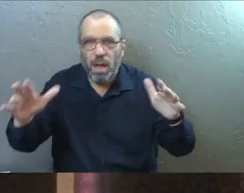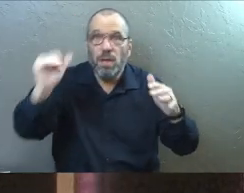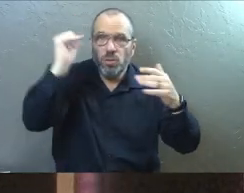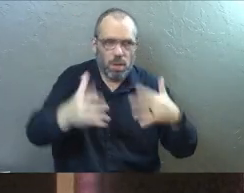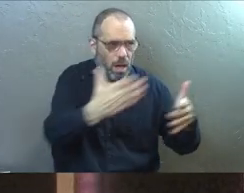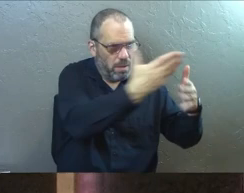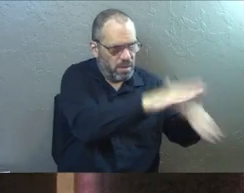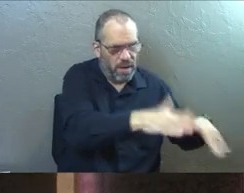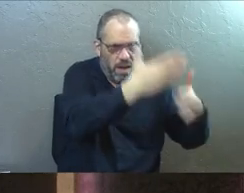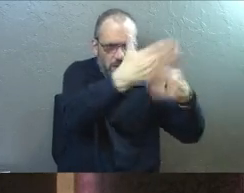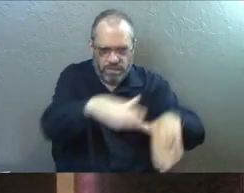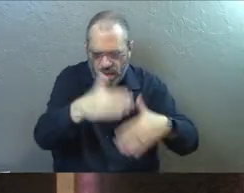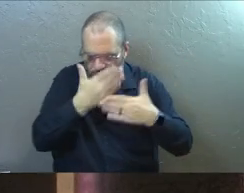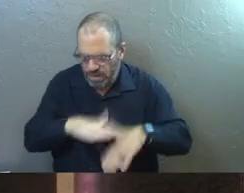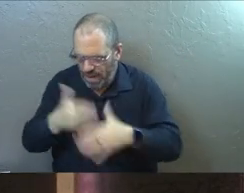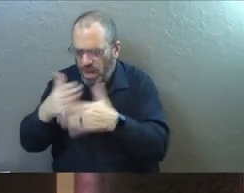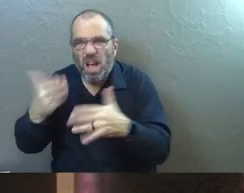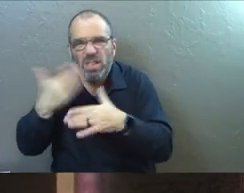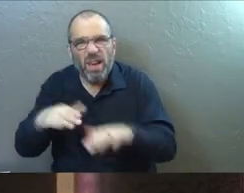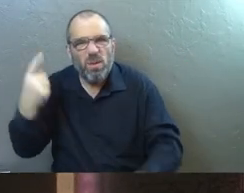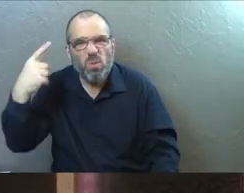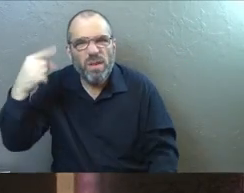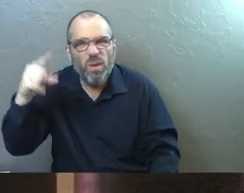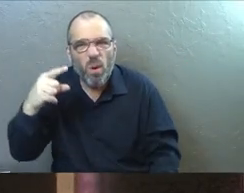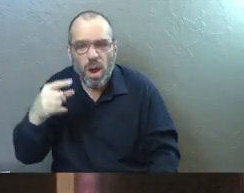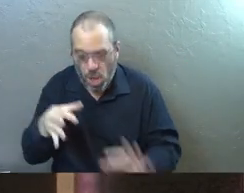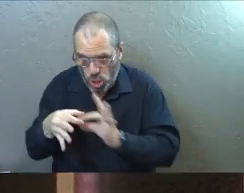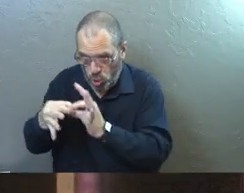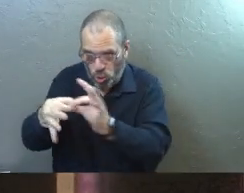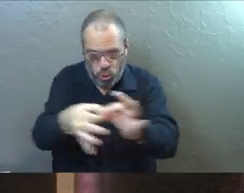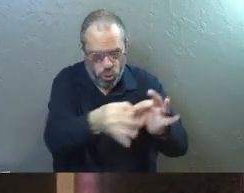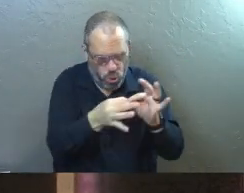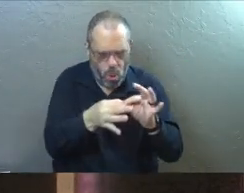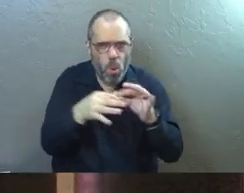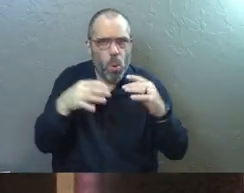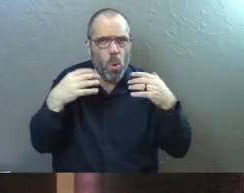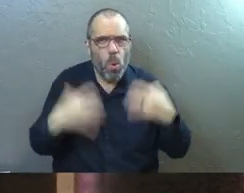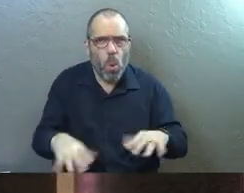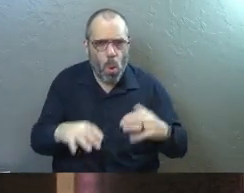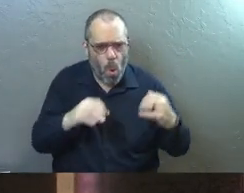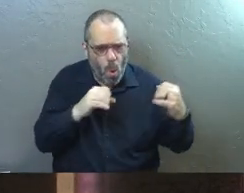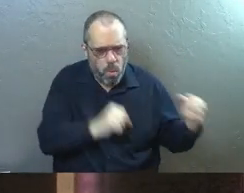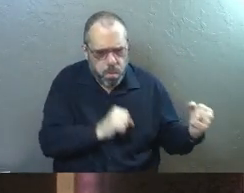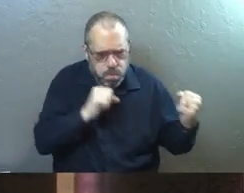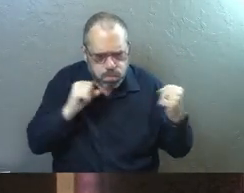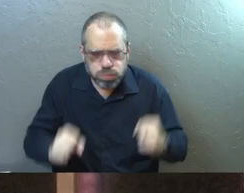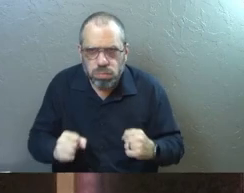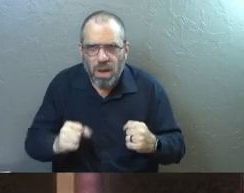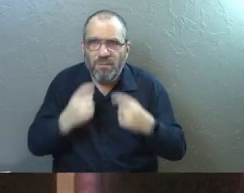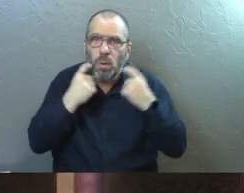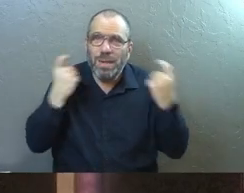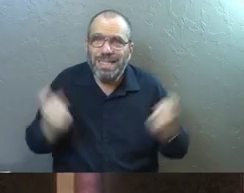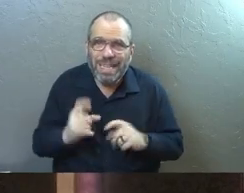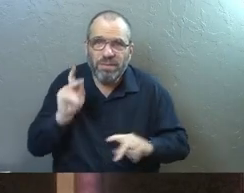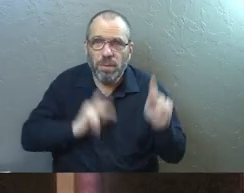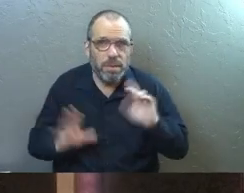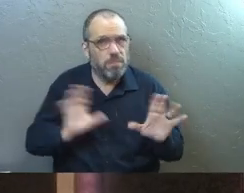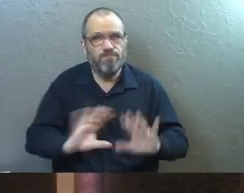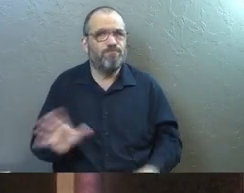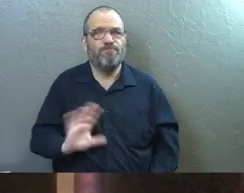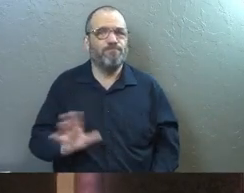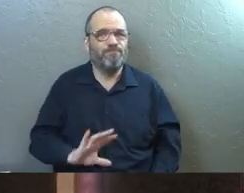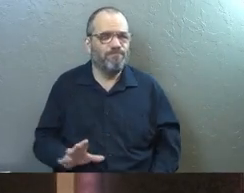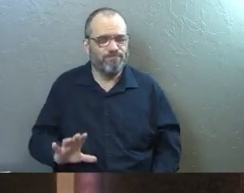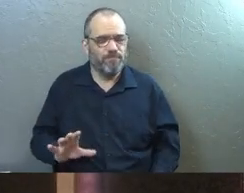God divides them. Why does he divide them? Because unity is too great of a power for sinful people to